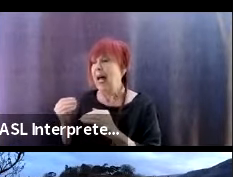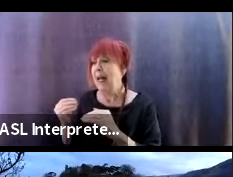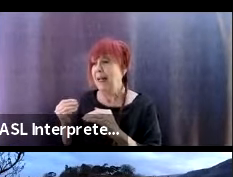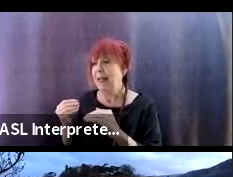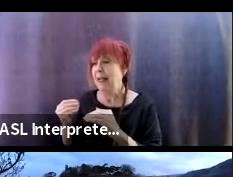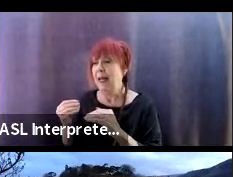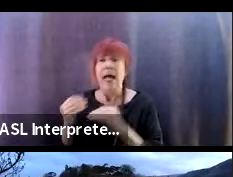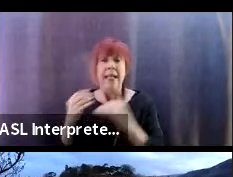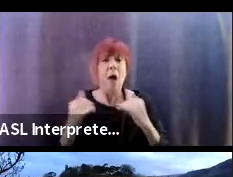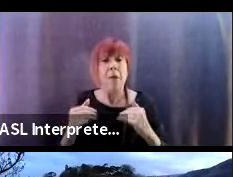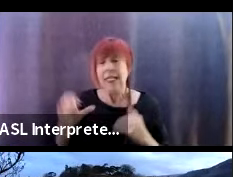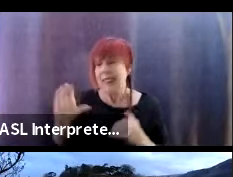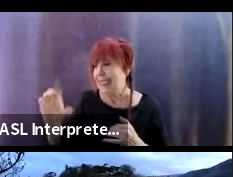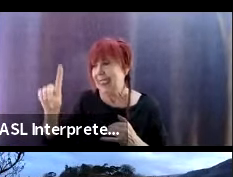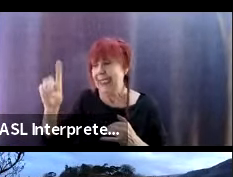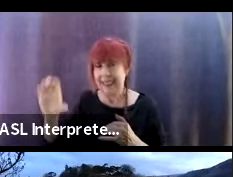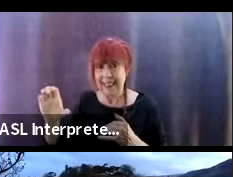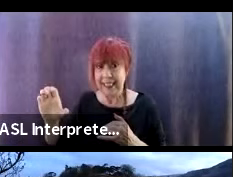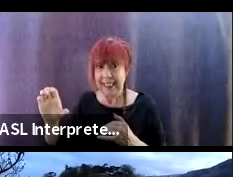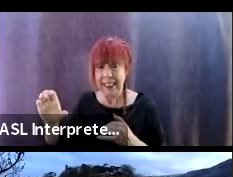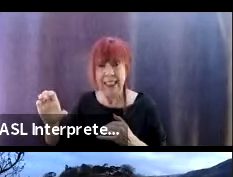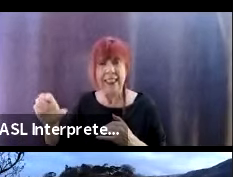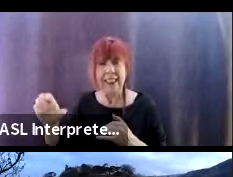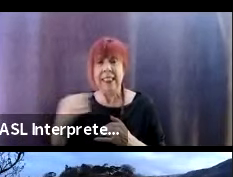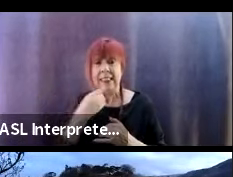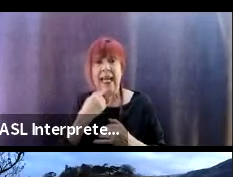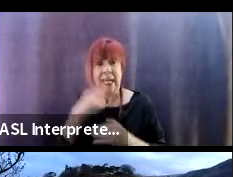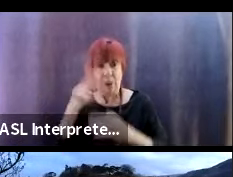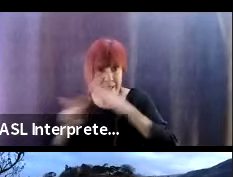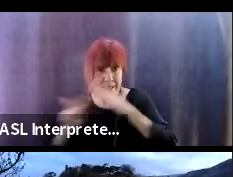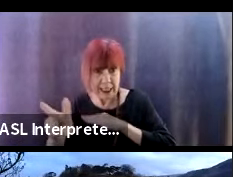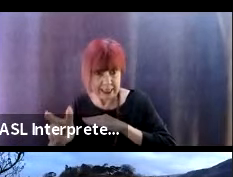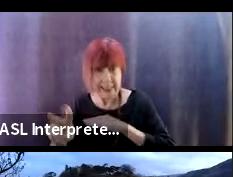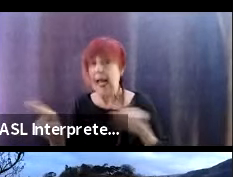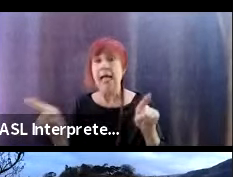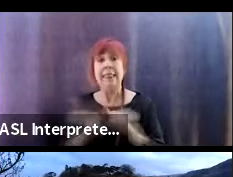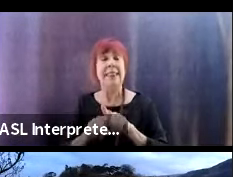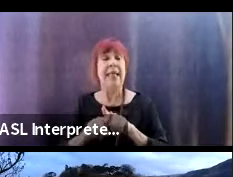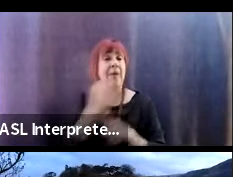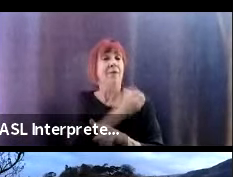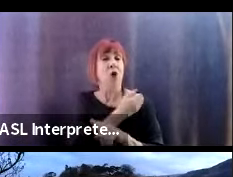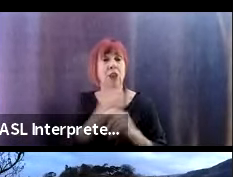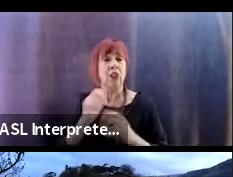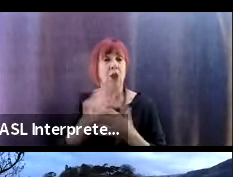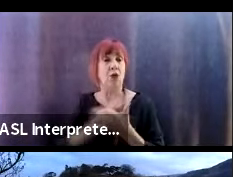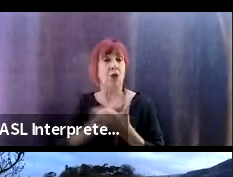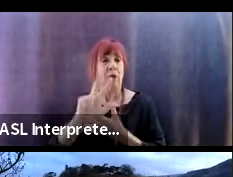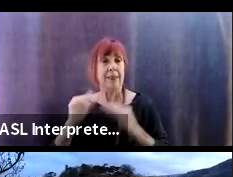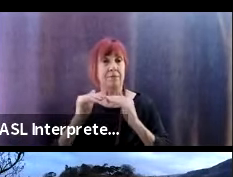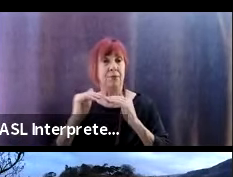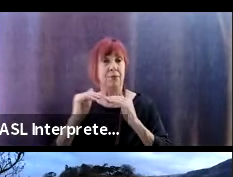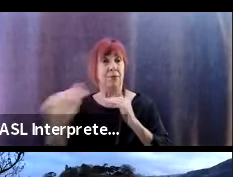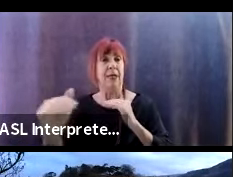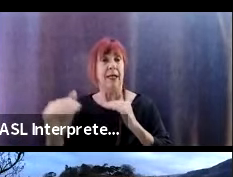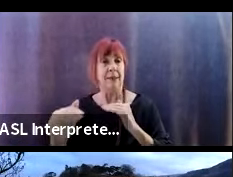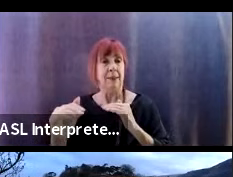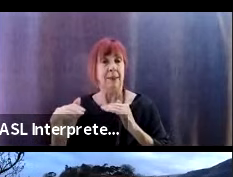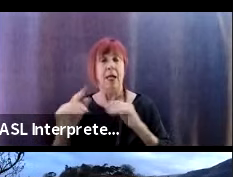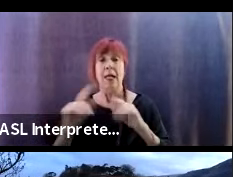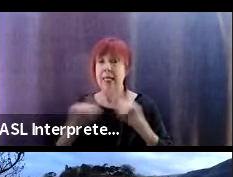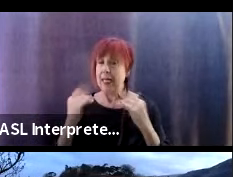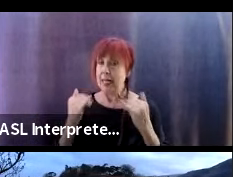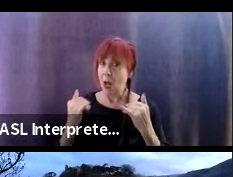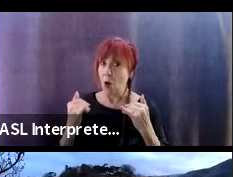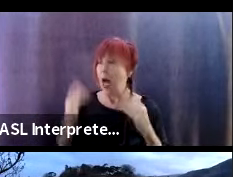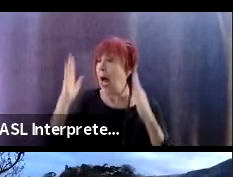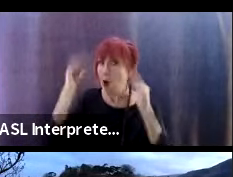hoping is that when those allocations actually come, that what's allocated is over that projection, that it's an under promising and